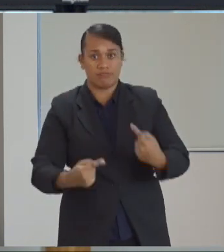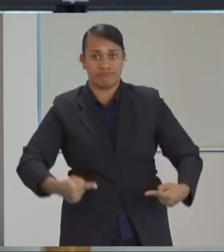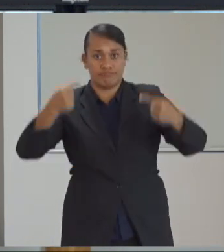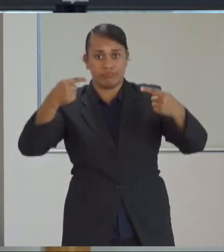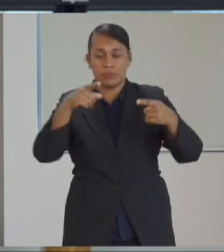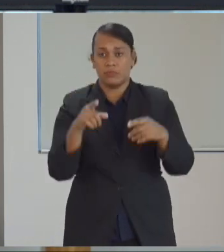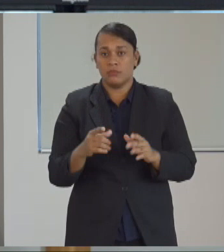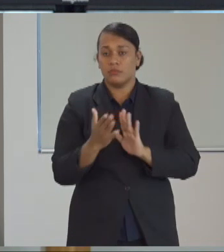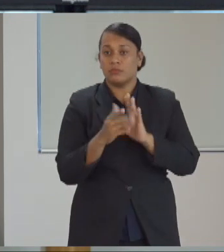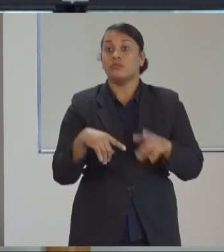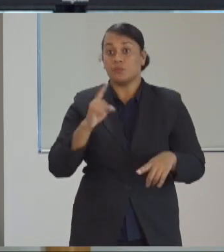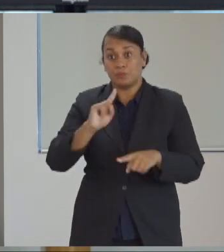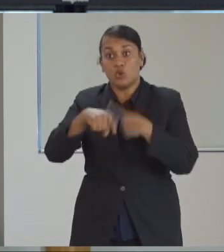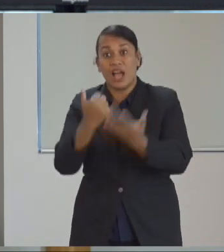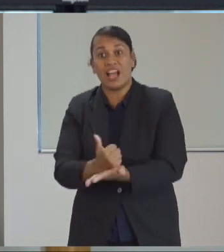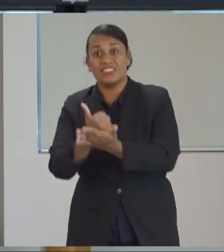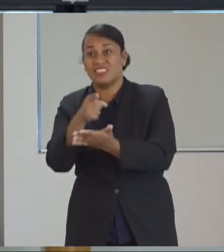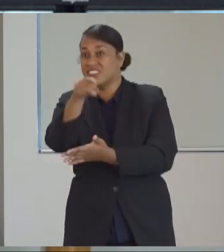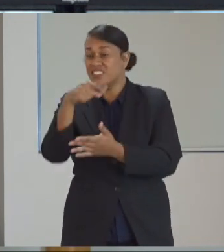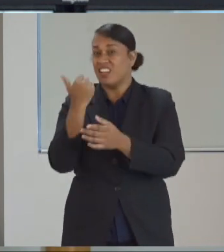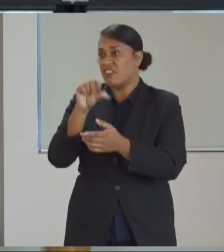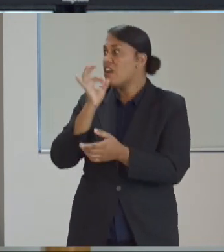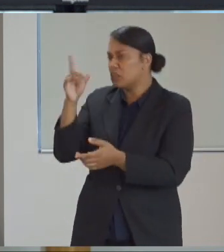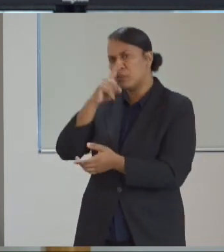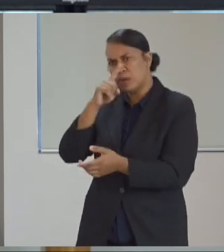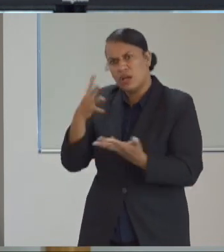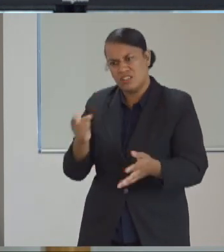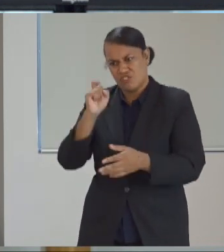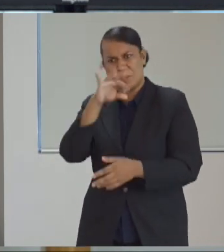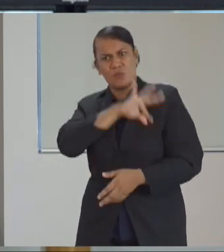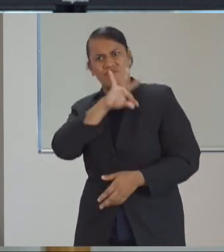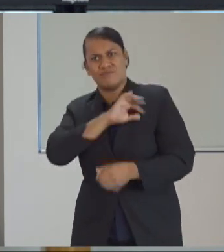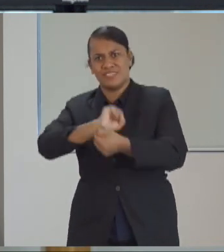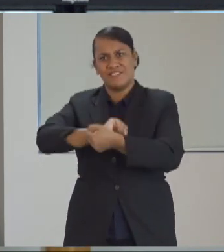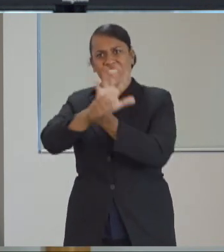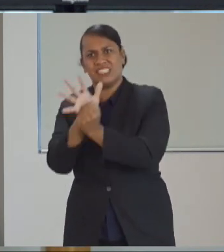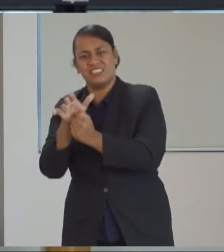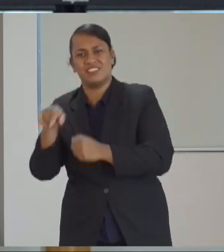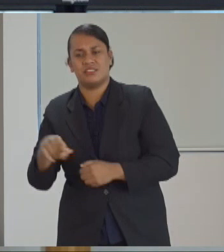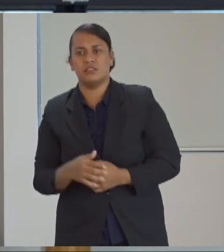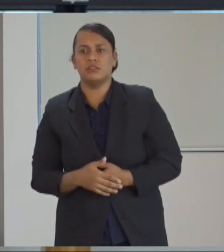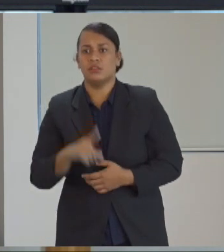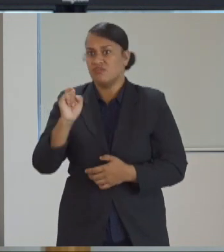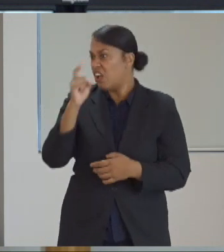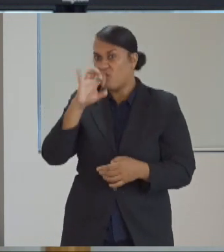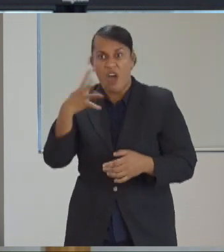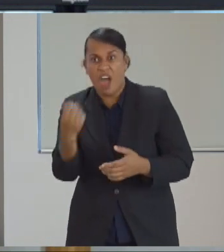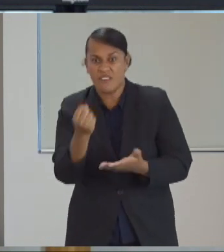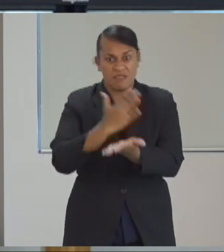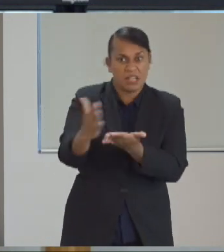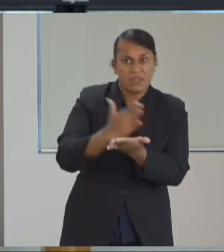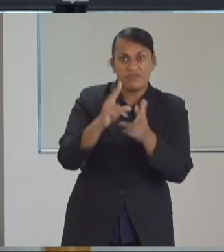to the assistance that people can tap into, affected by COVID-19, those that do not have FNPF account,